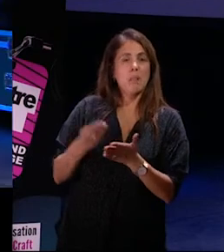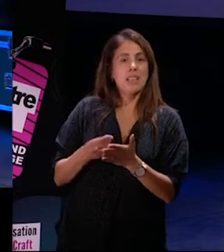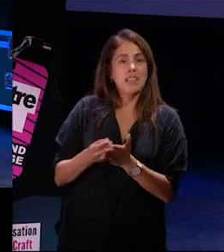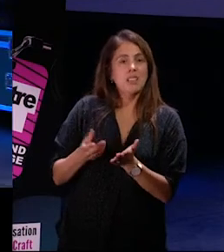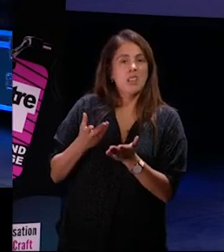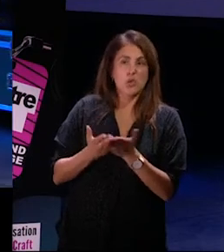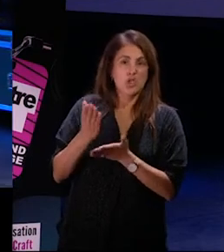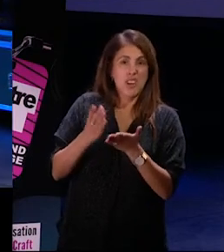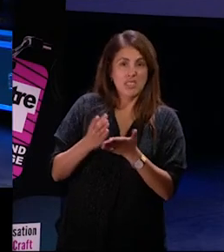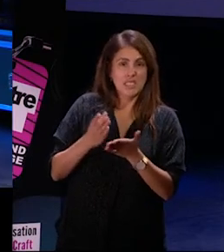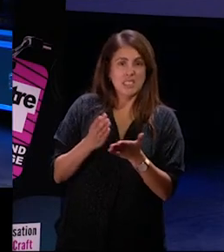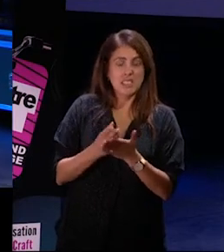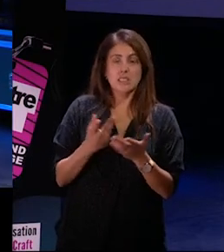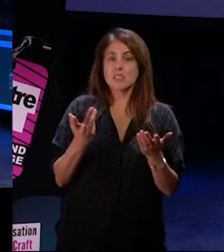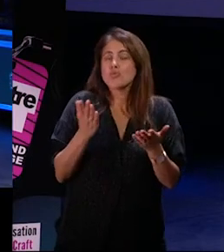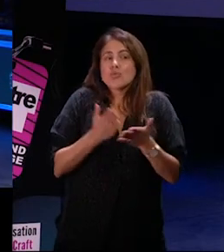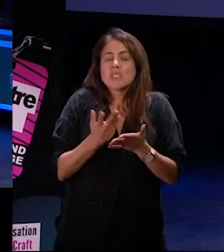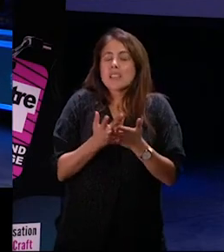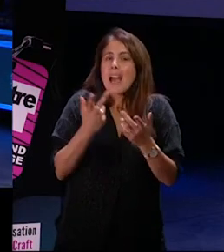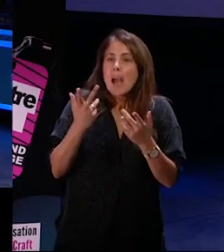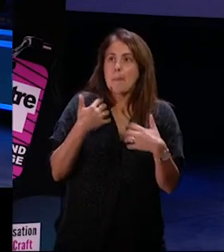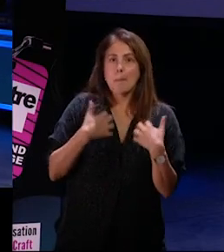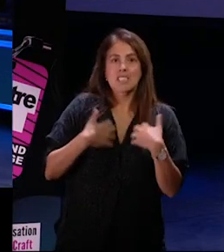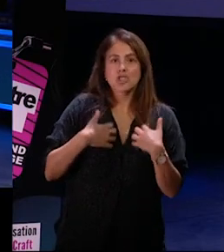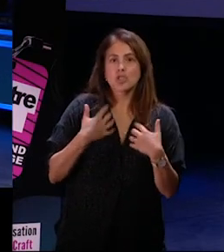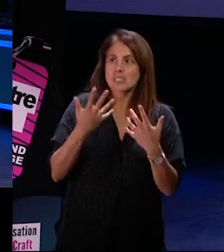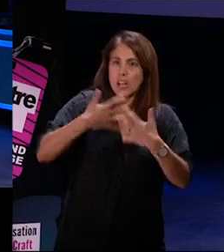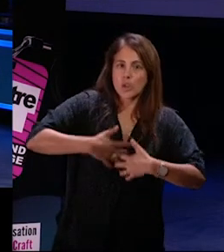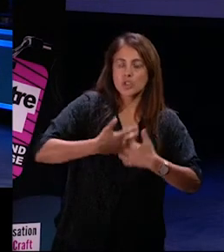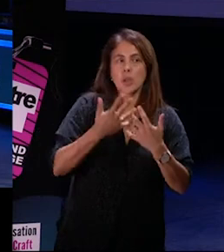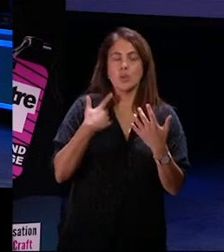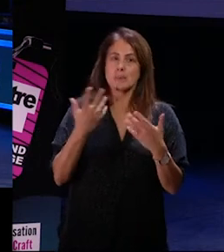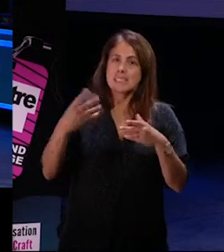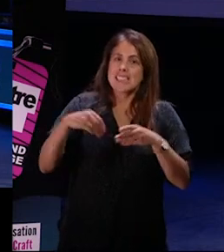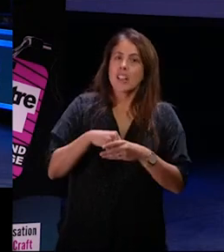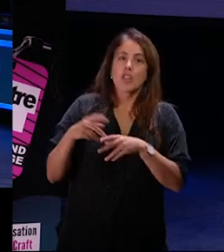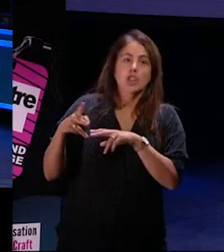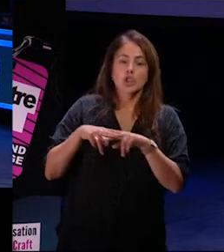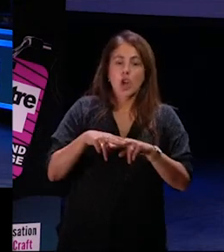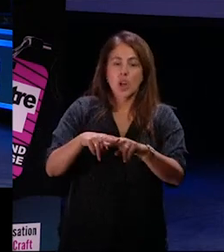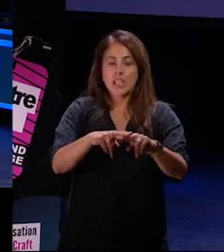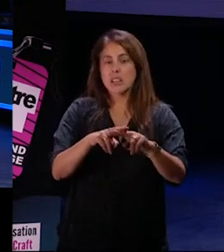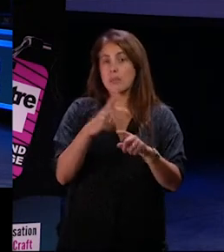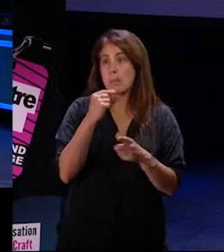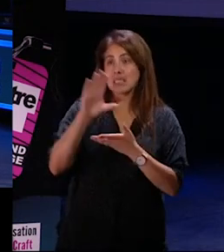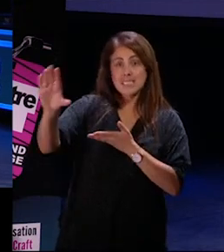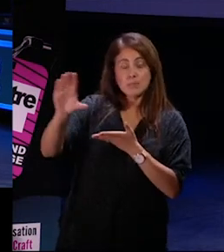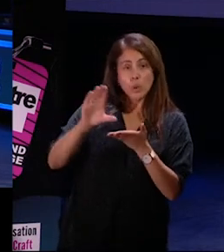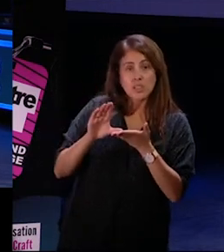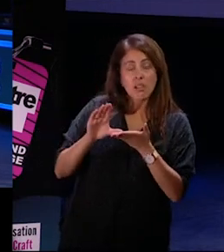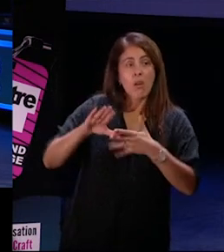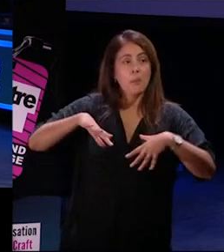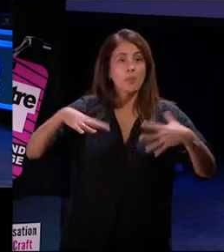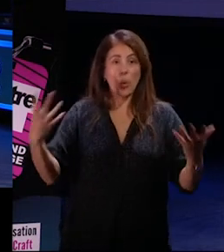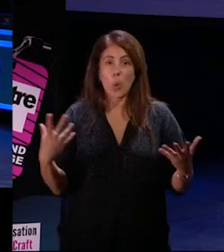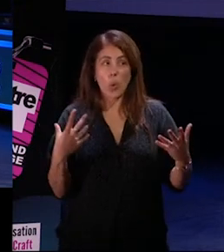that are ambitious about new technology and want to invest in it and be part of that journey, who might sponsor or